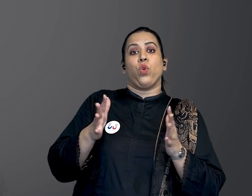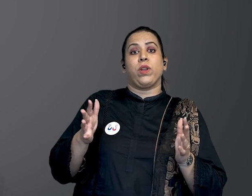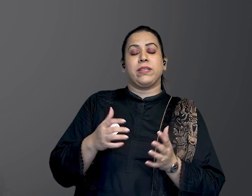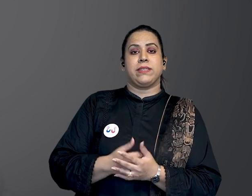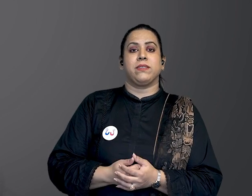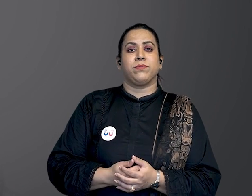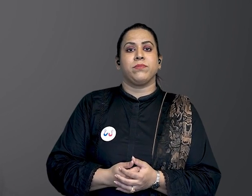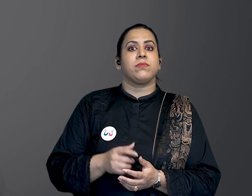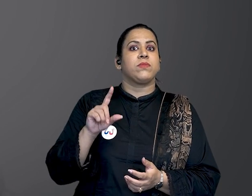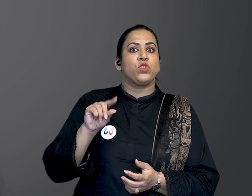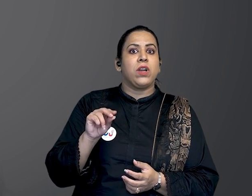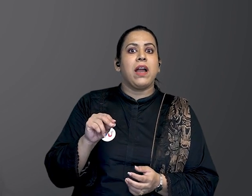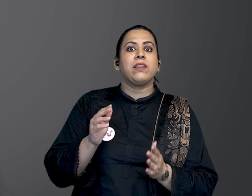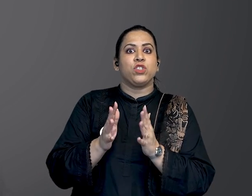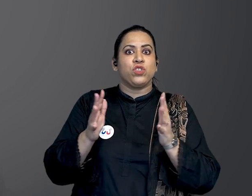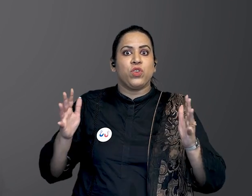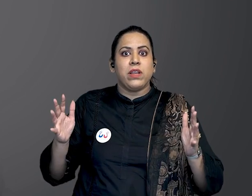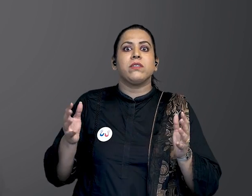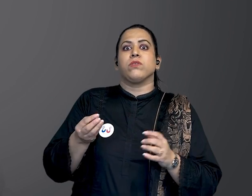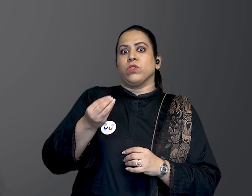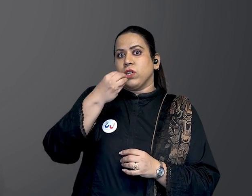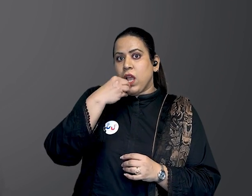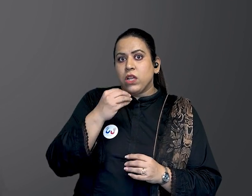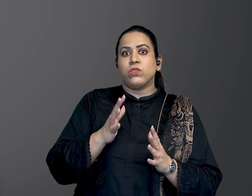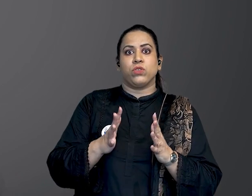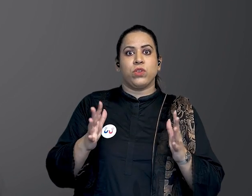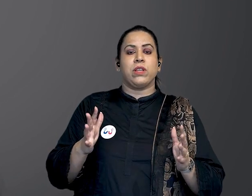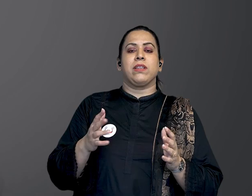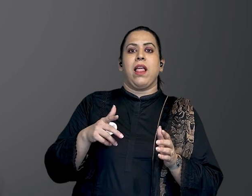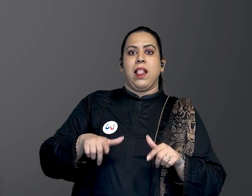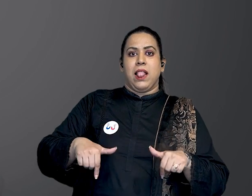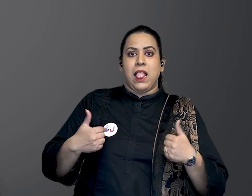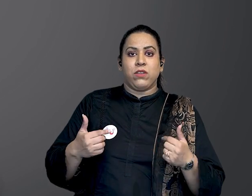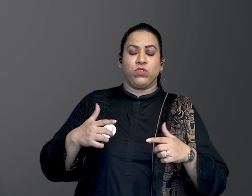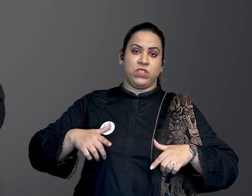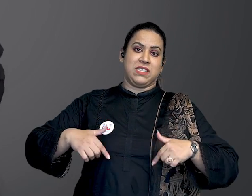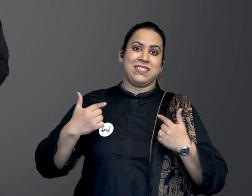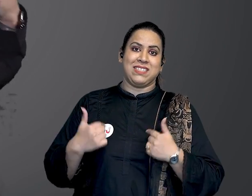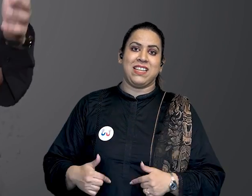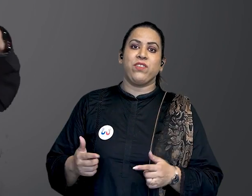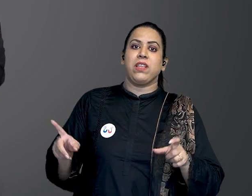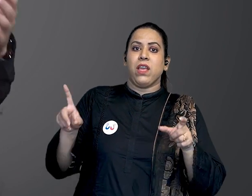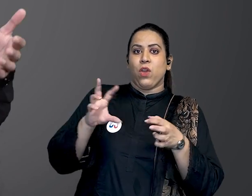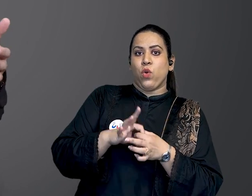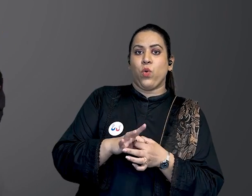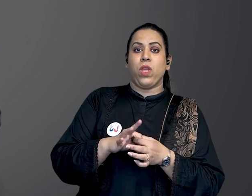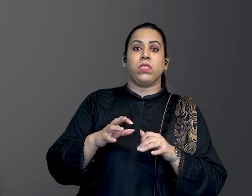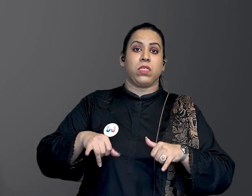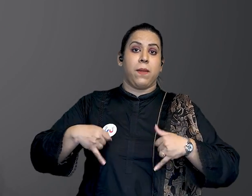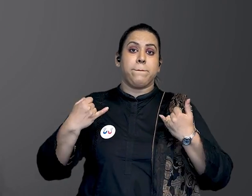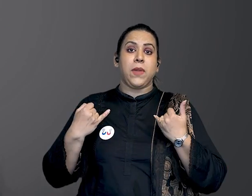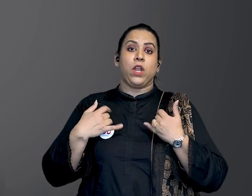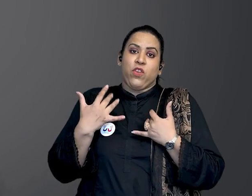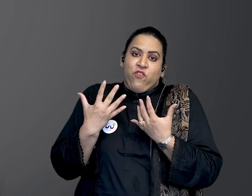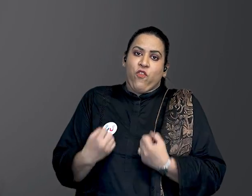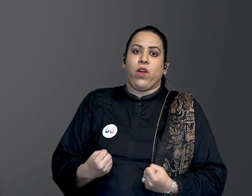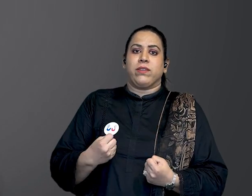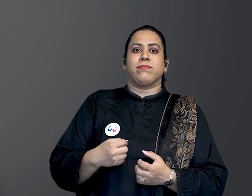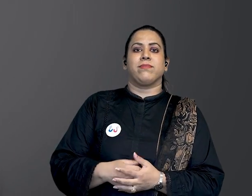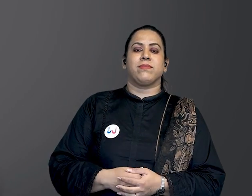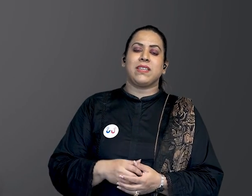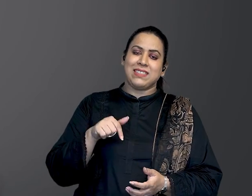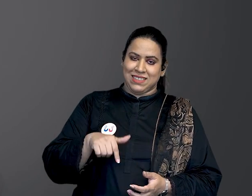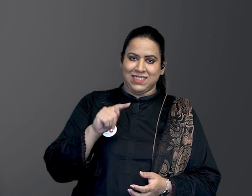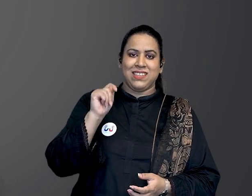and feel good and cultivate self-love. It doesn't matter if we're on a higher weight or we're